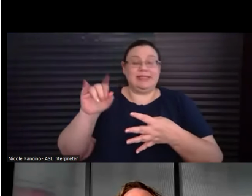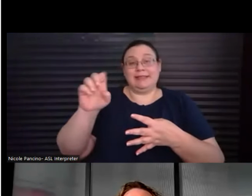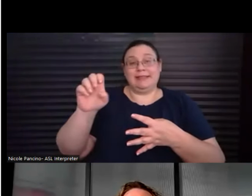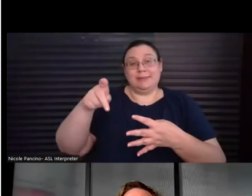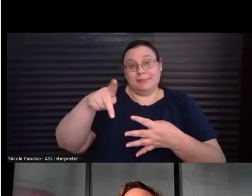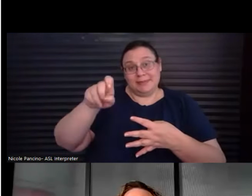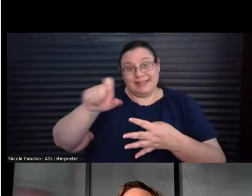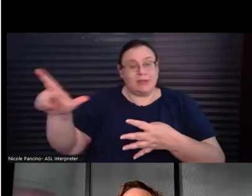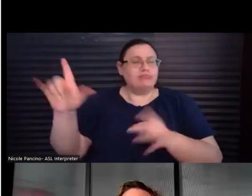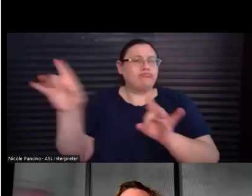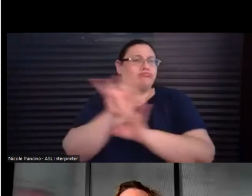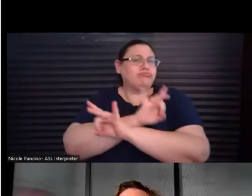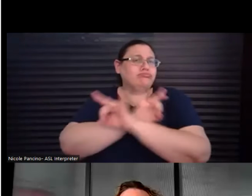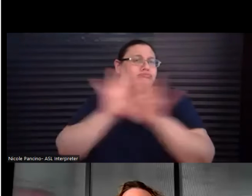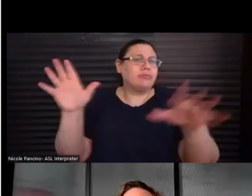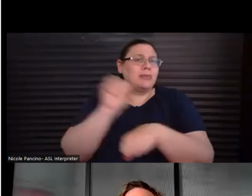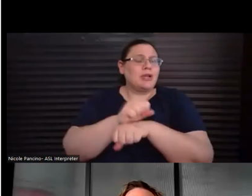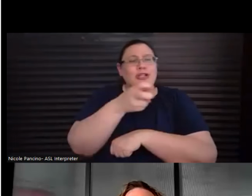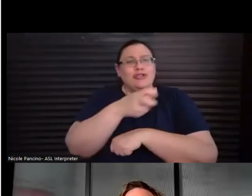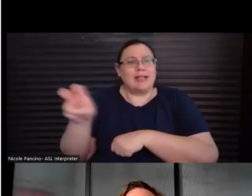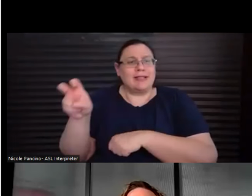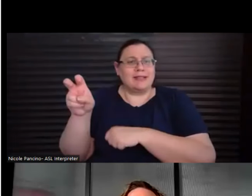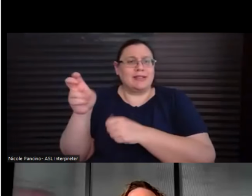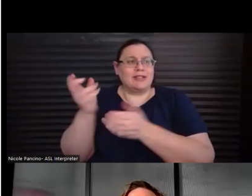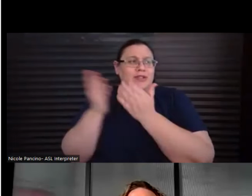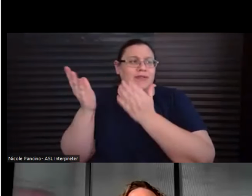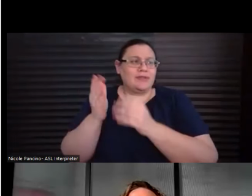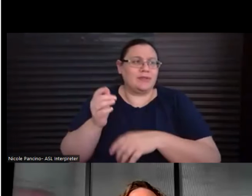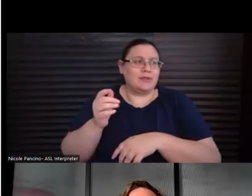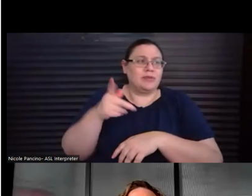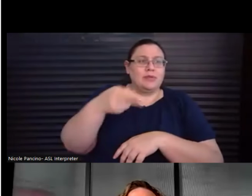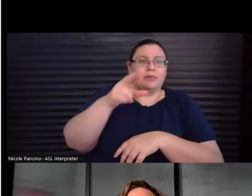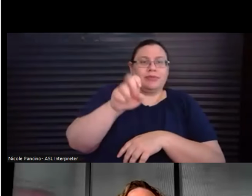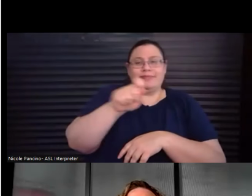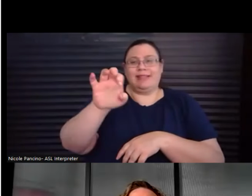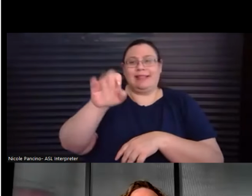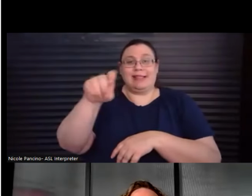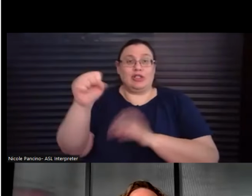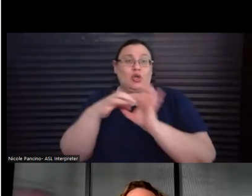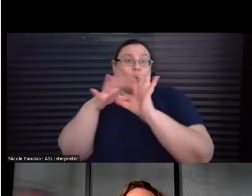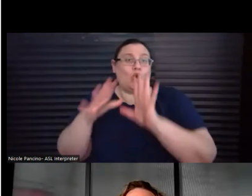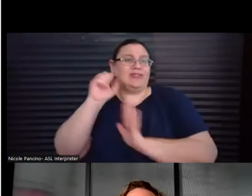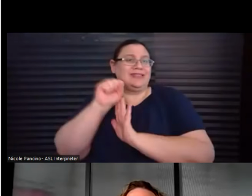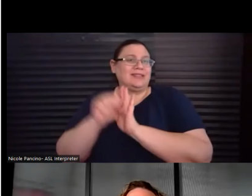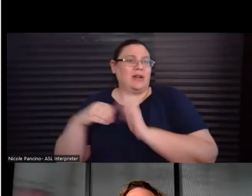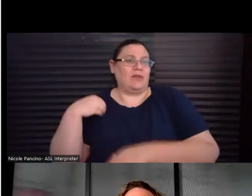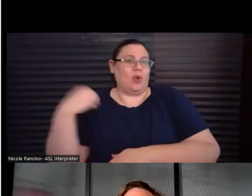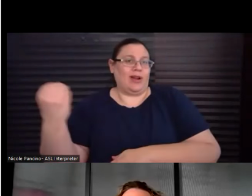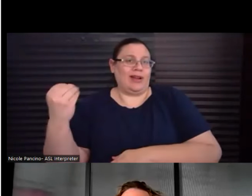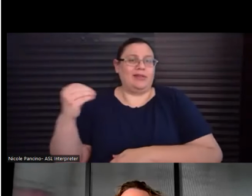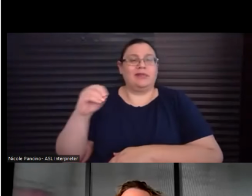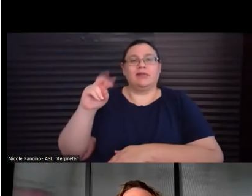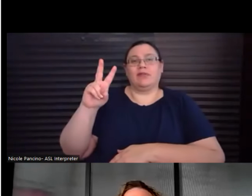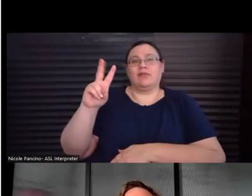Pre-Employment Transition Service, or PREETS coordinator for the state of Oregon, vocational rehabilitation.